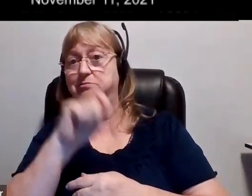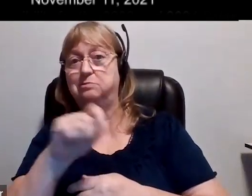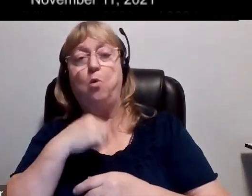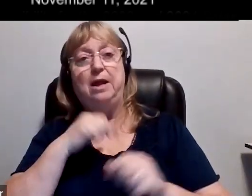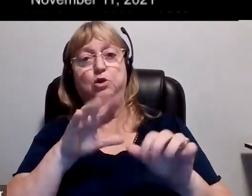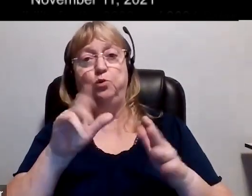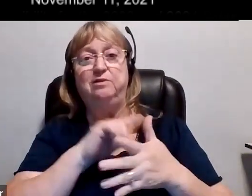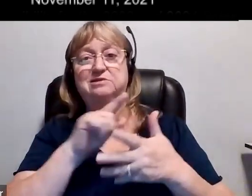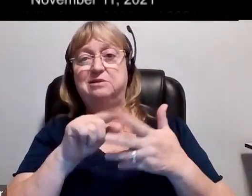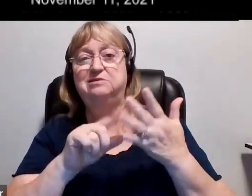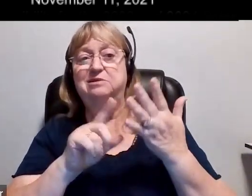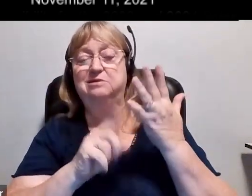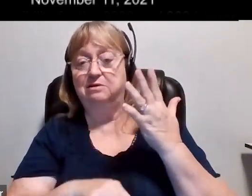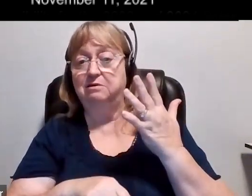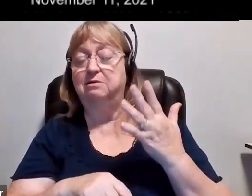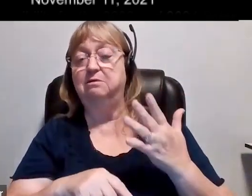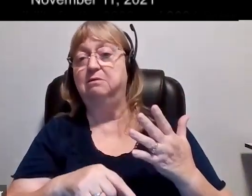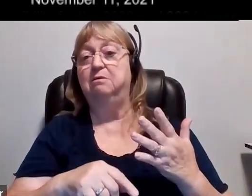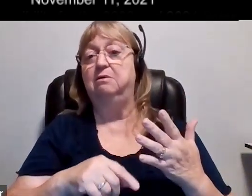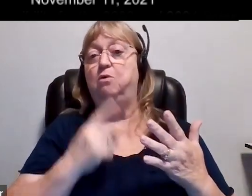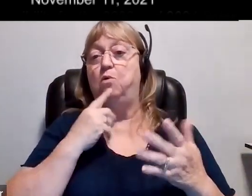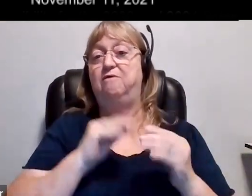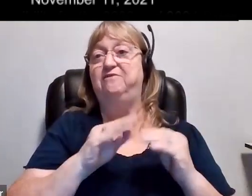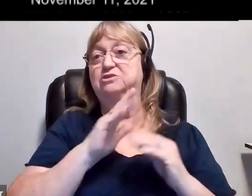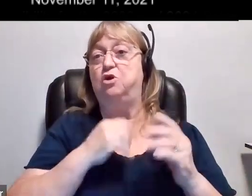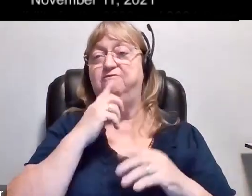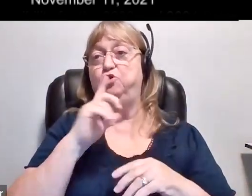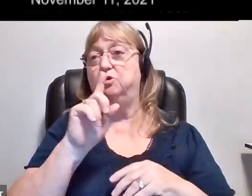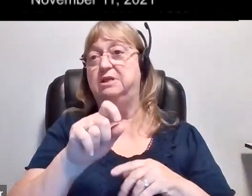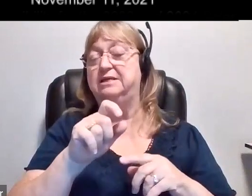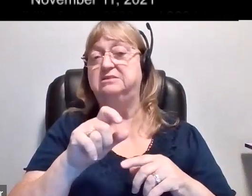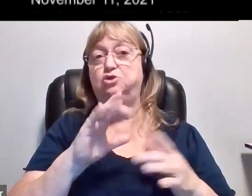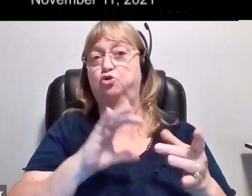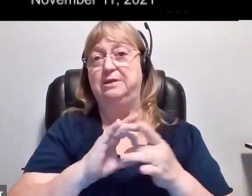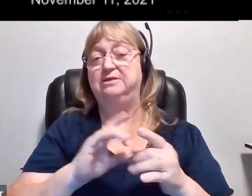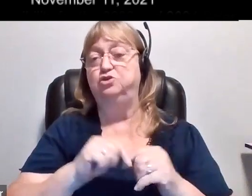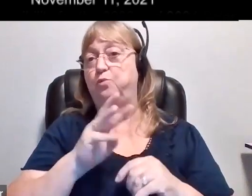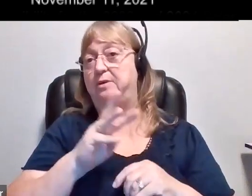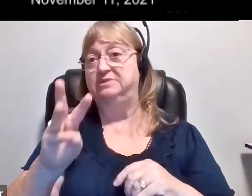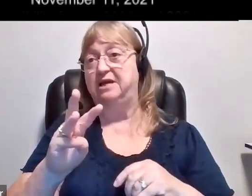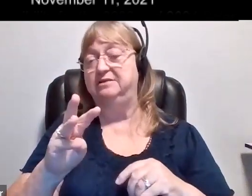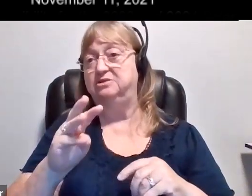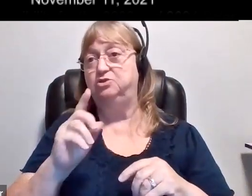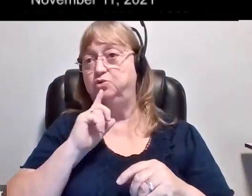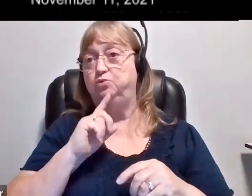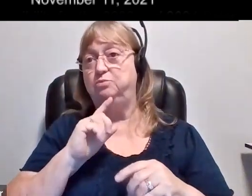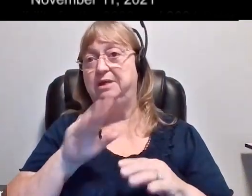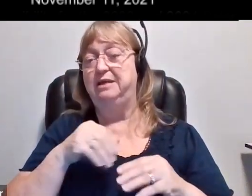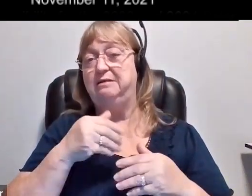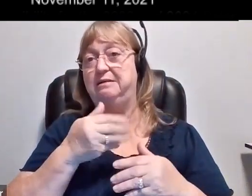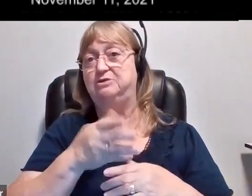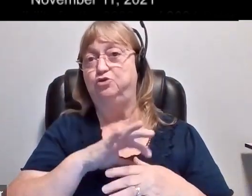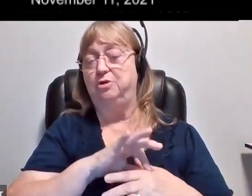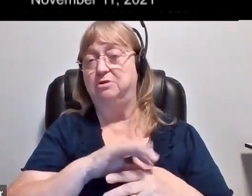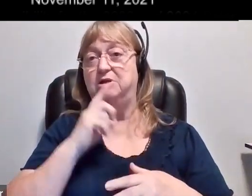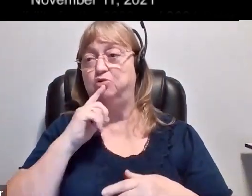maybe fix all of your clicks to, or your links to websites to get the content in, or the alternative text on